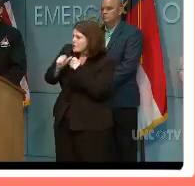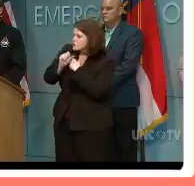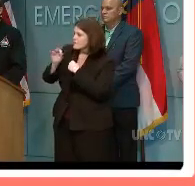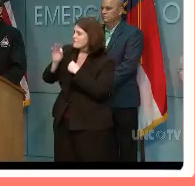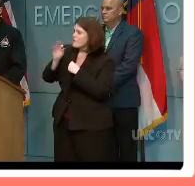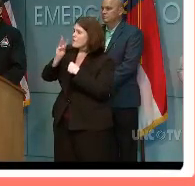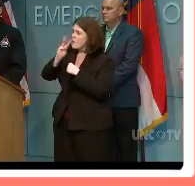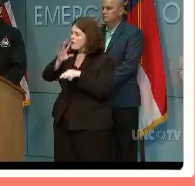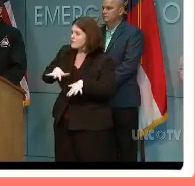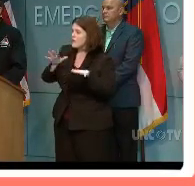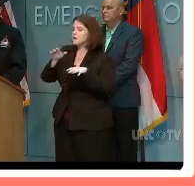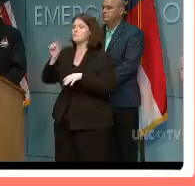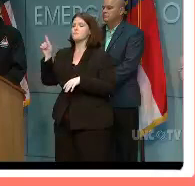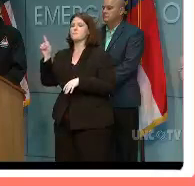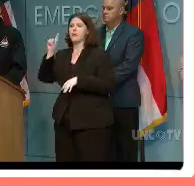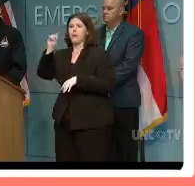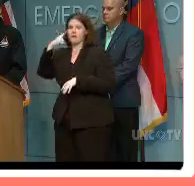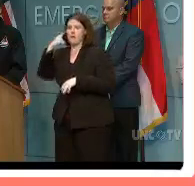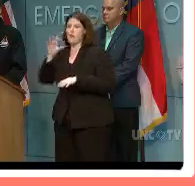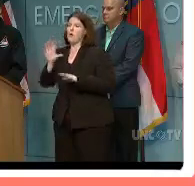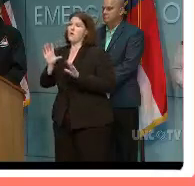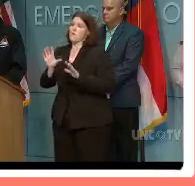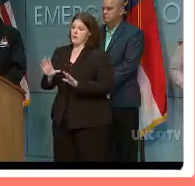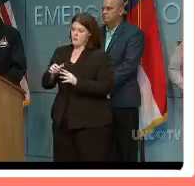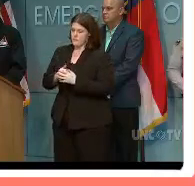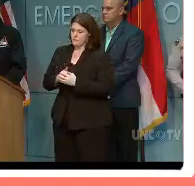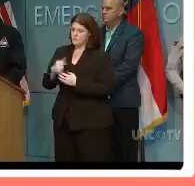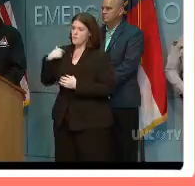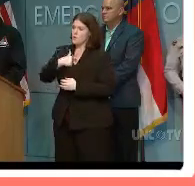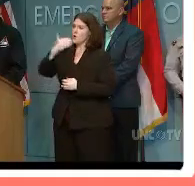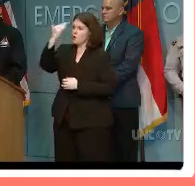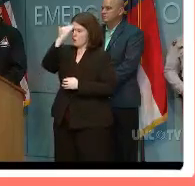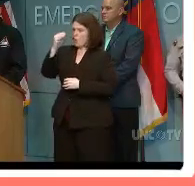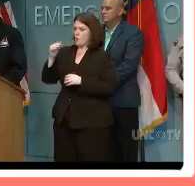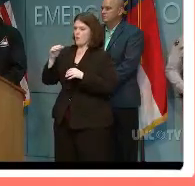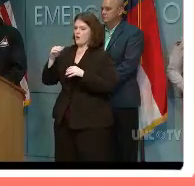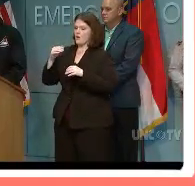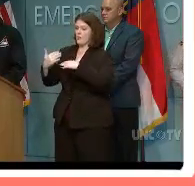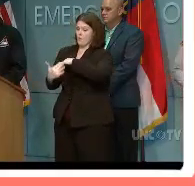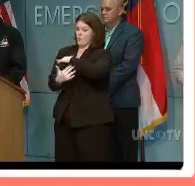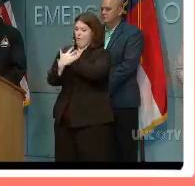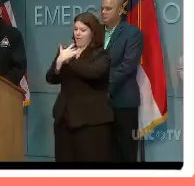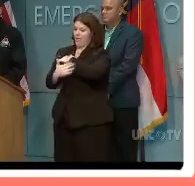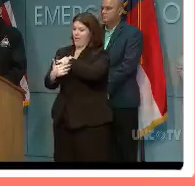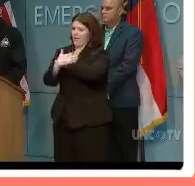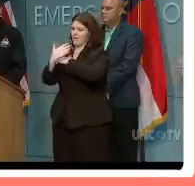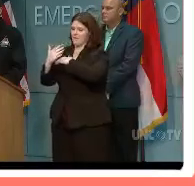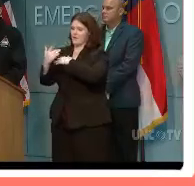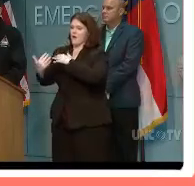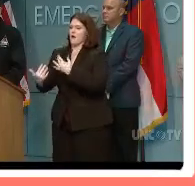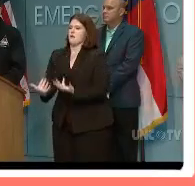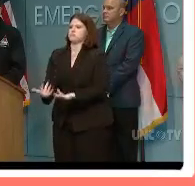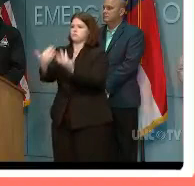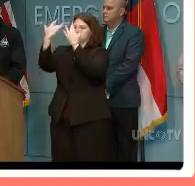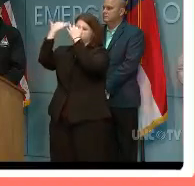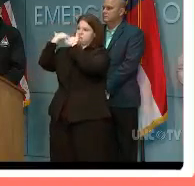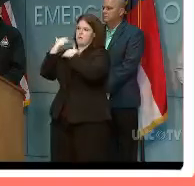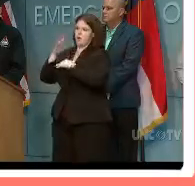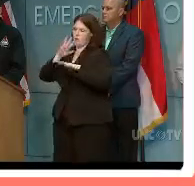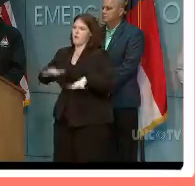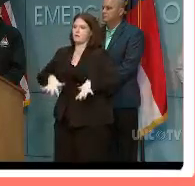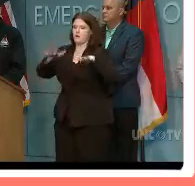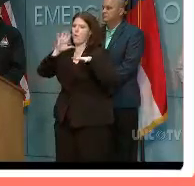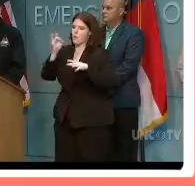floodwaters? Well, first, we know that this storm surge will be significant. So we need people